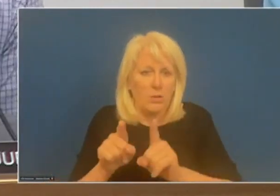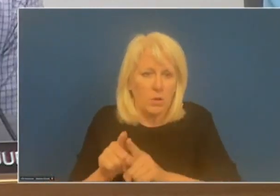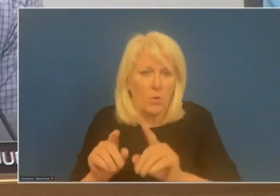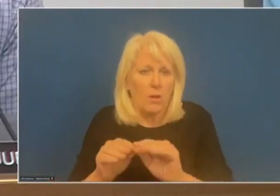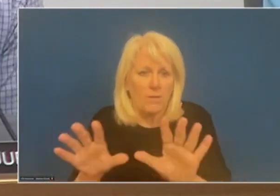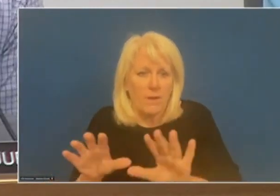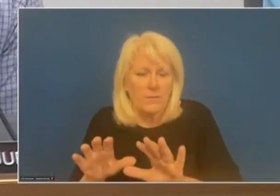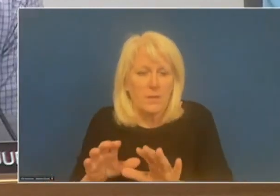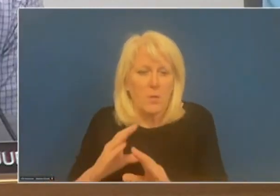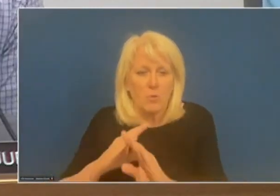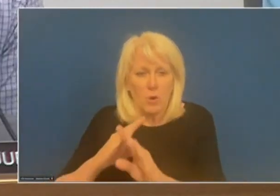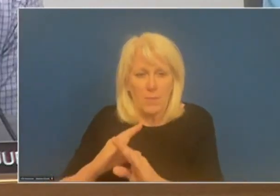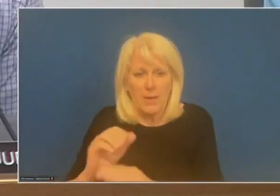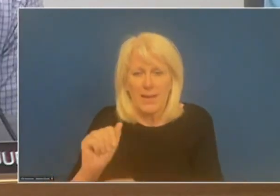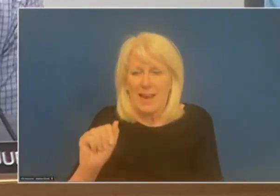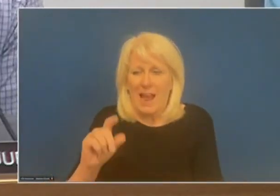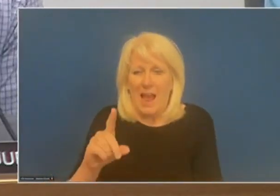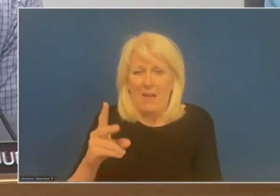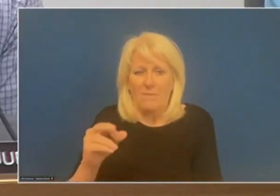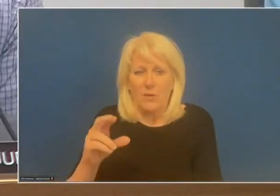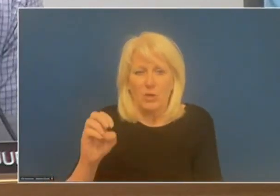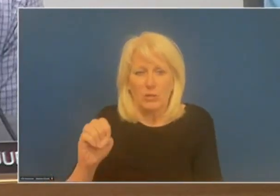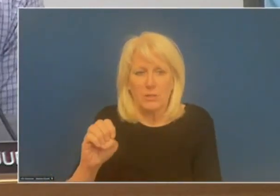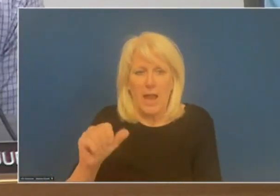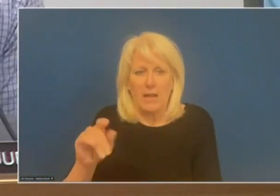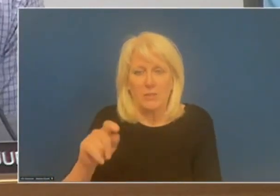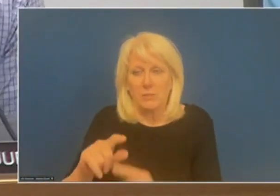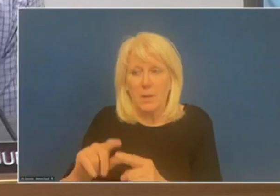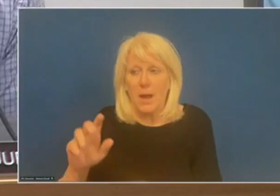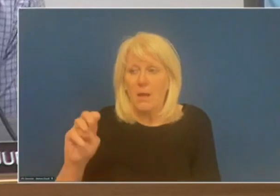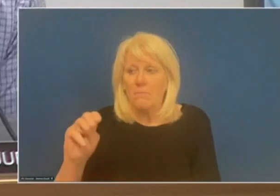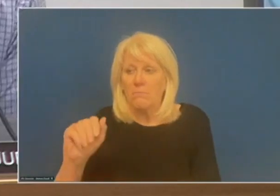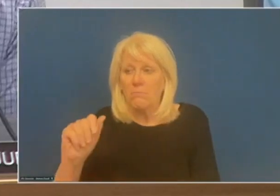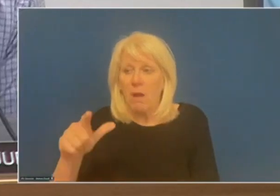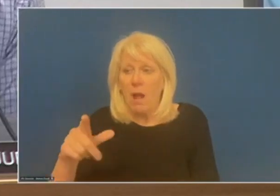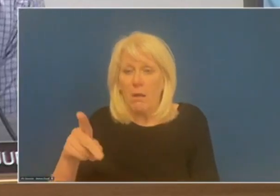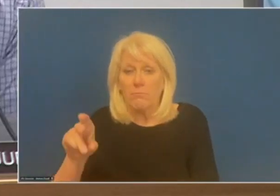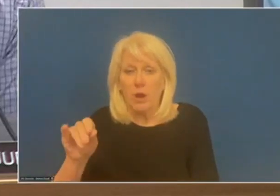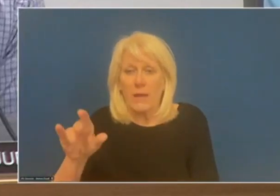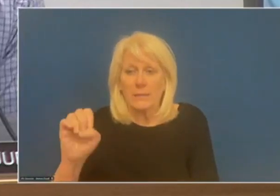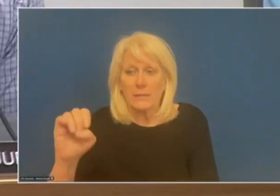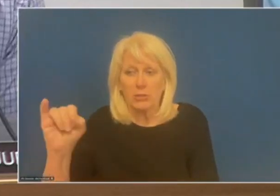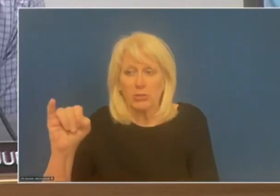adverse actions by malpractice insurers for